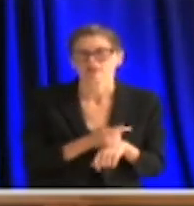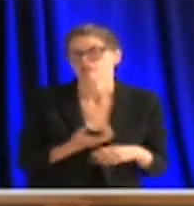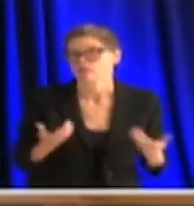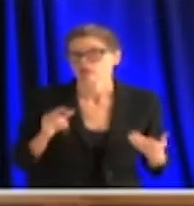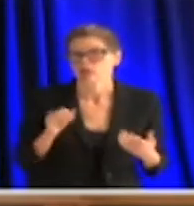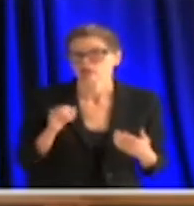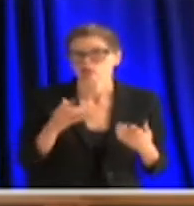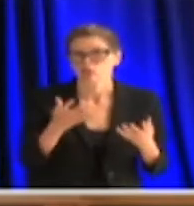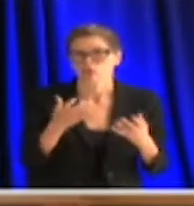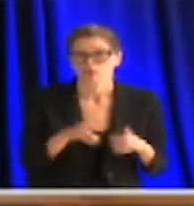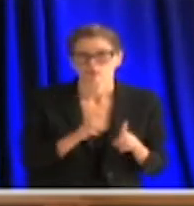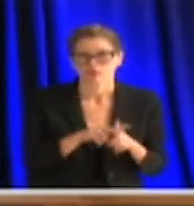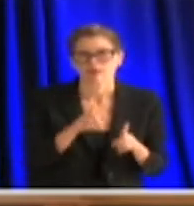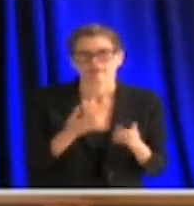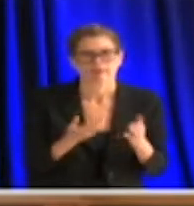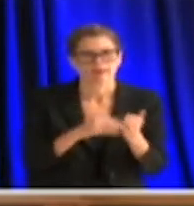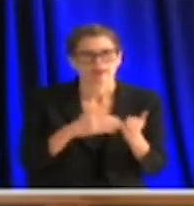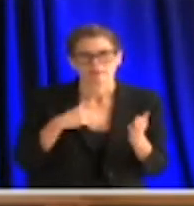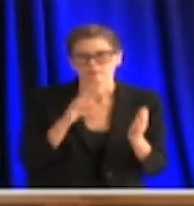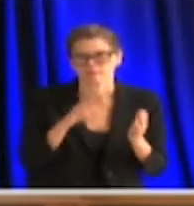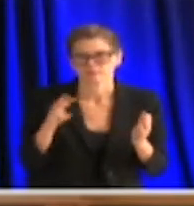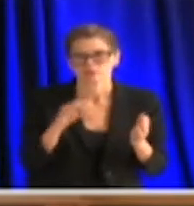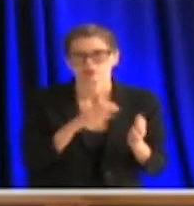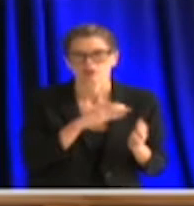please visit my website,